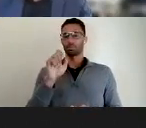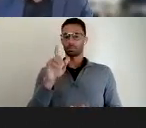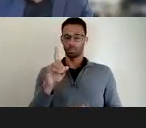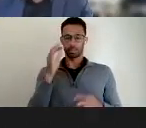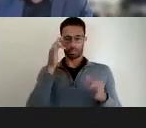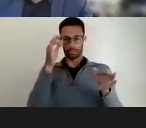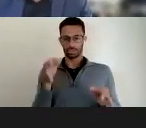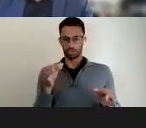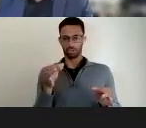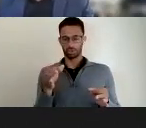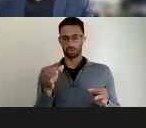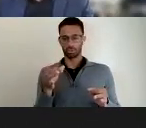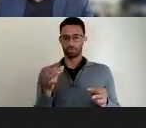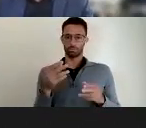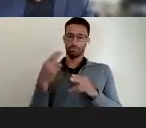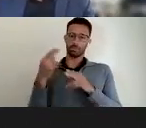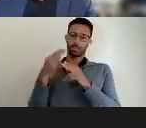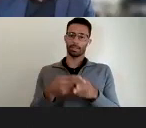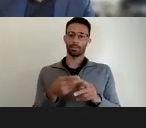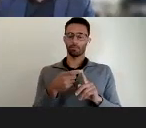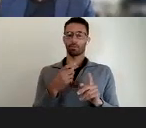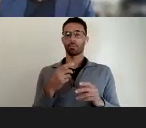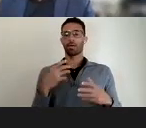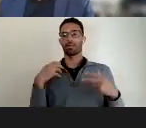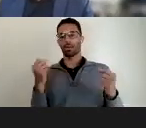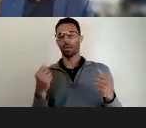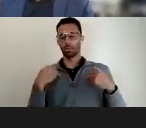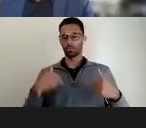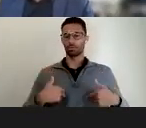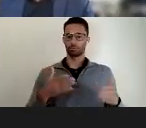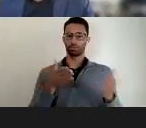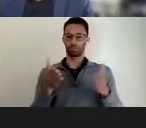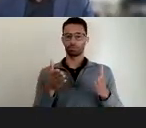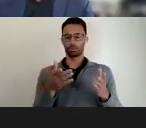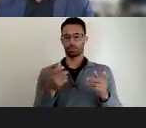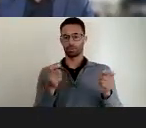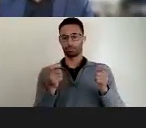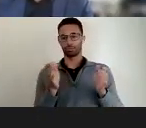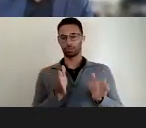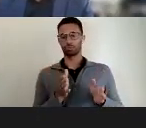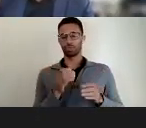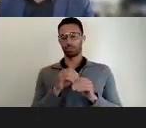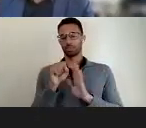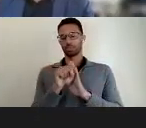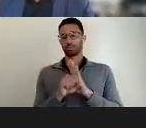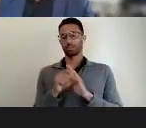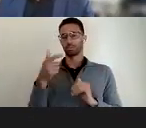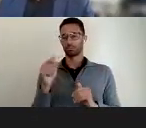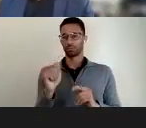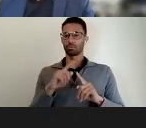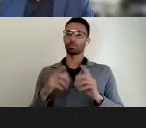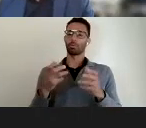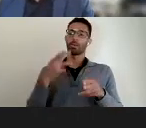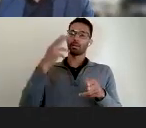the Health and Human Services Commissioner of the state of Georgia. But I want to mention their names because